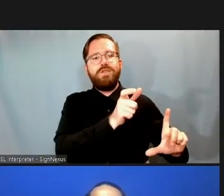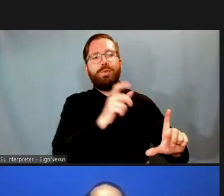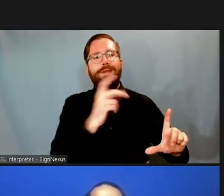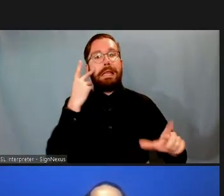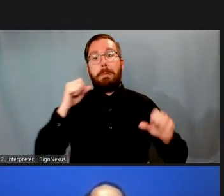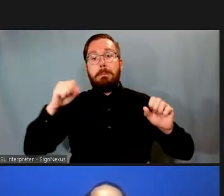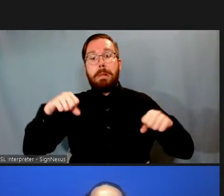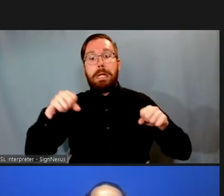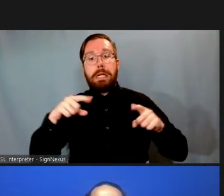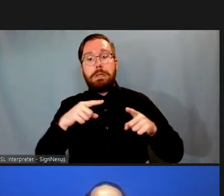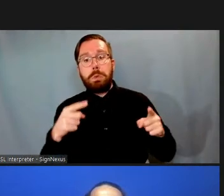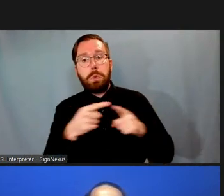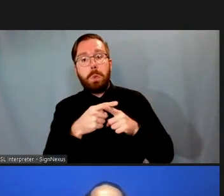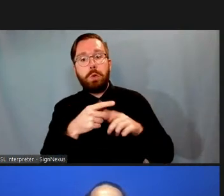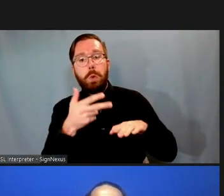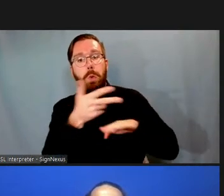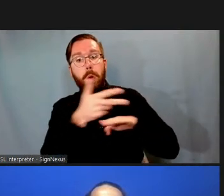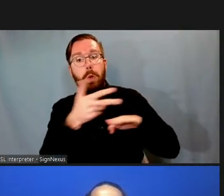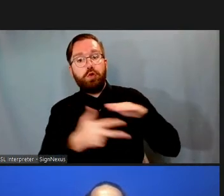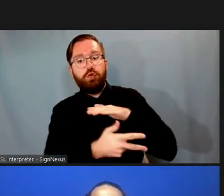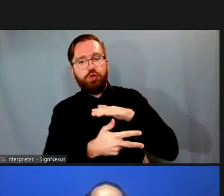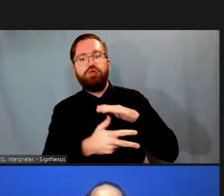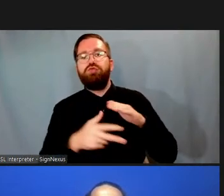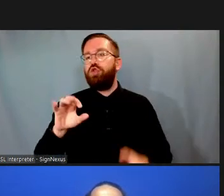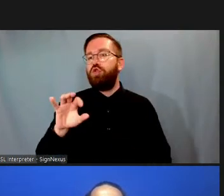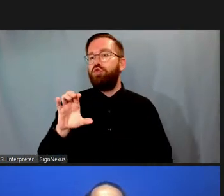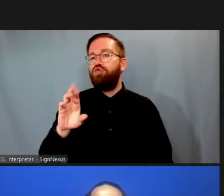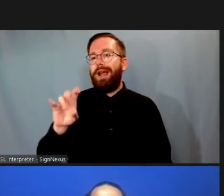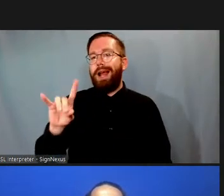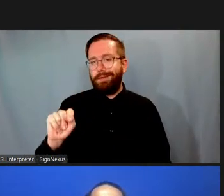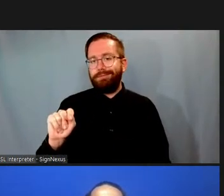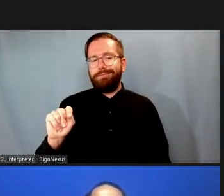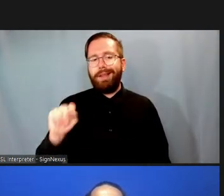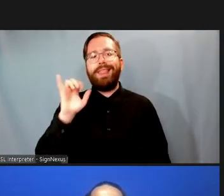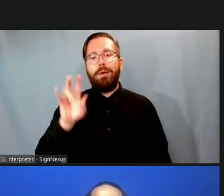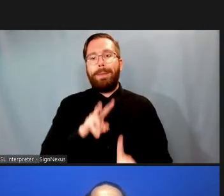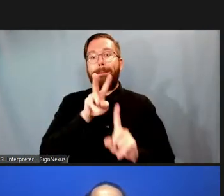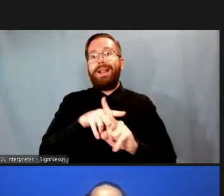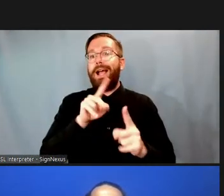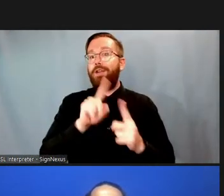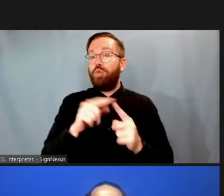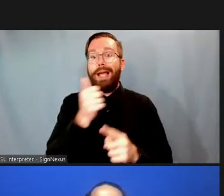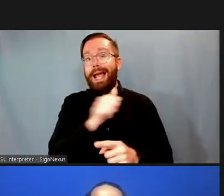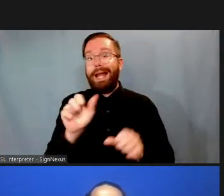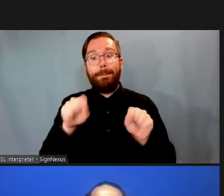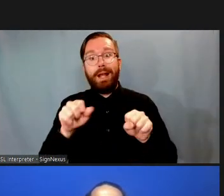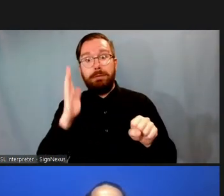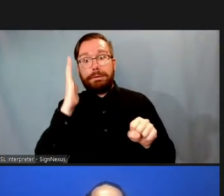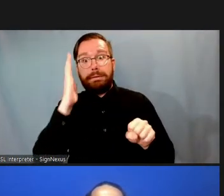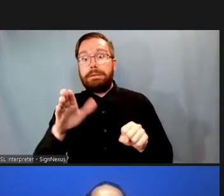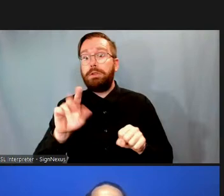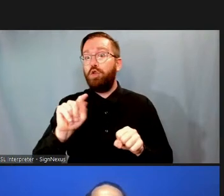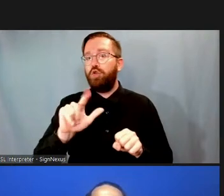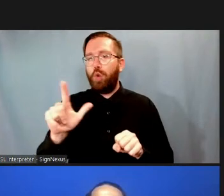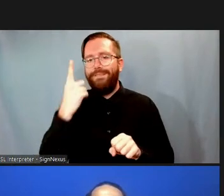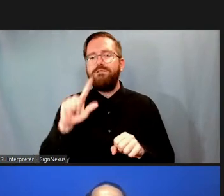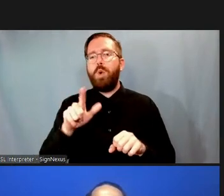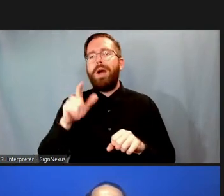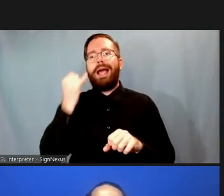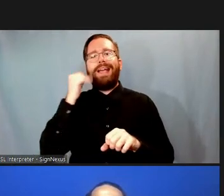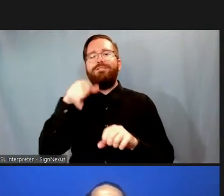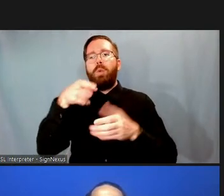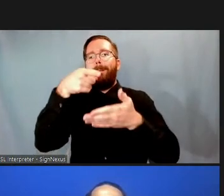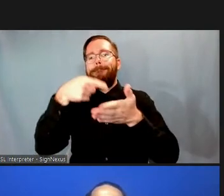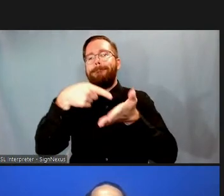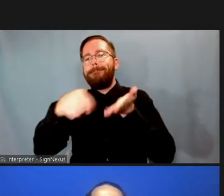credits that would be applied toward the central business district hold for tolls paid at facilities prior to entering the